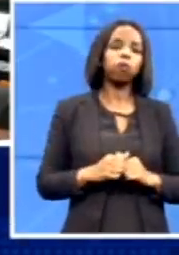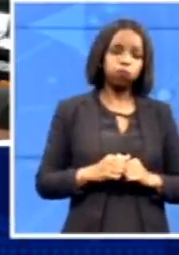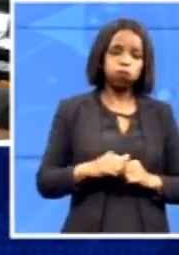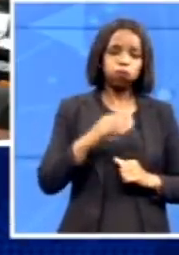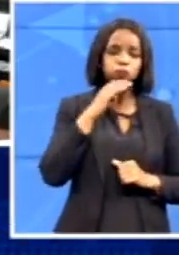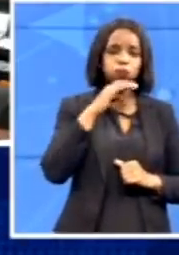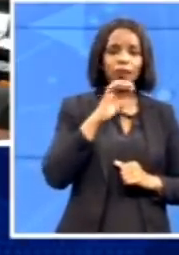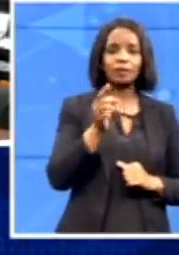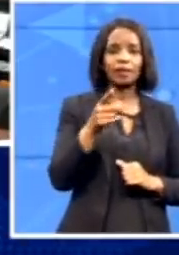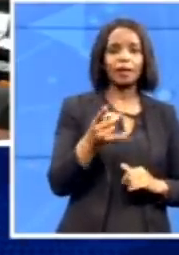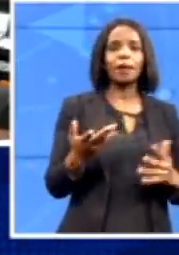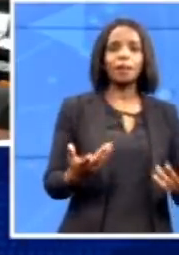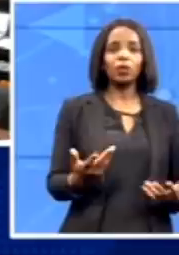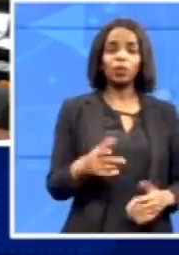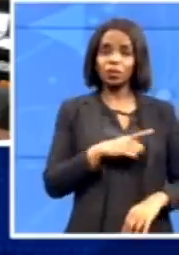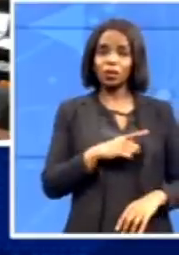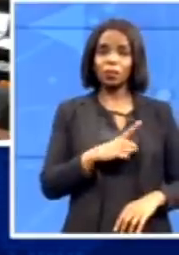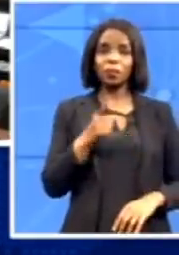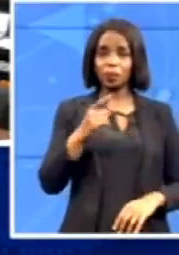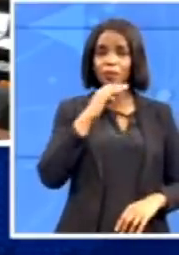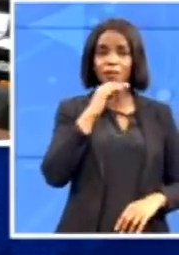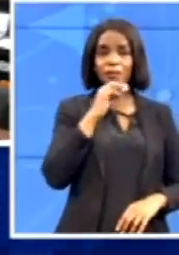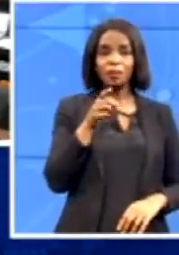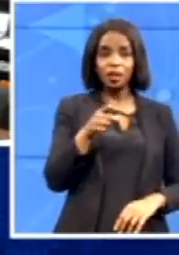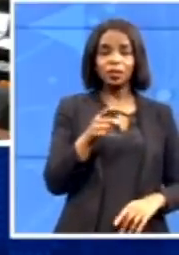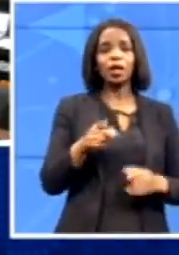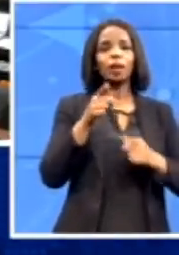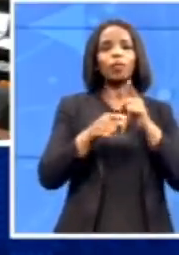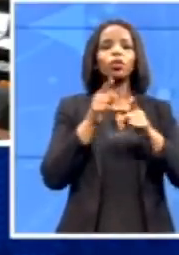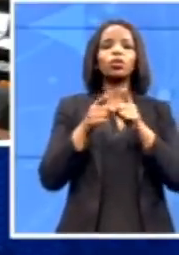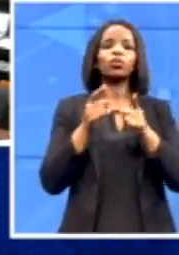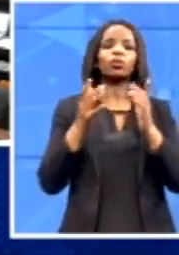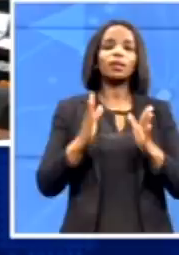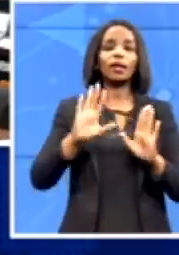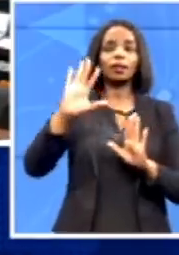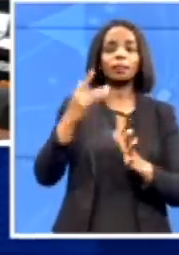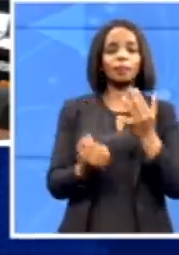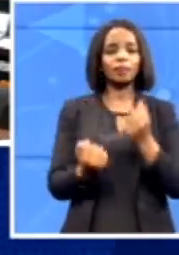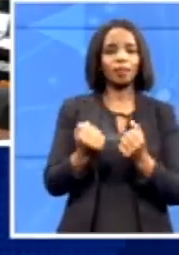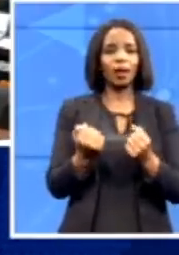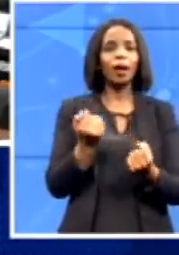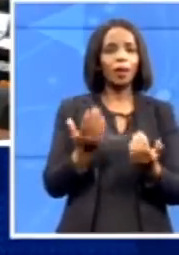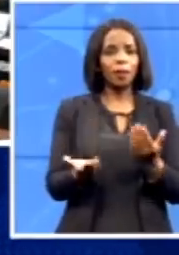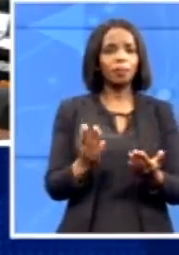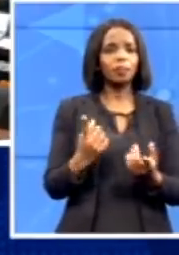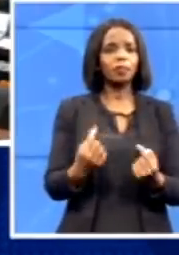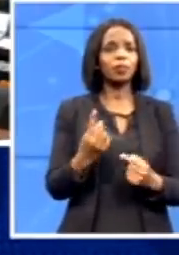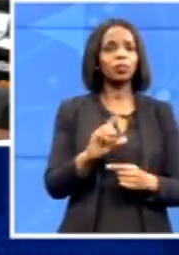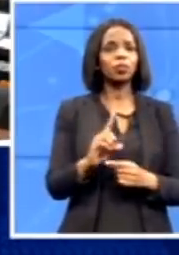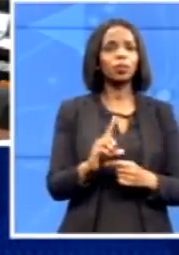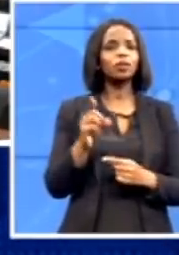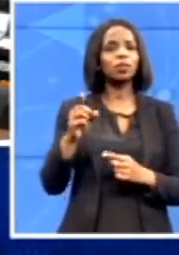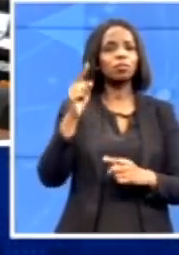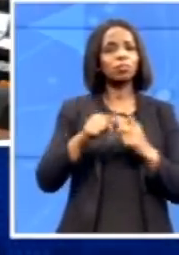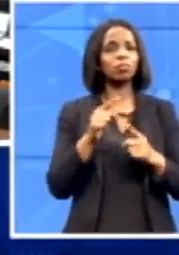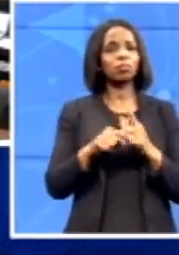where the conduct of the prosecutor may have sort of passed the Rubicon of how a prosecutor should conduct themselves. Speaking